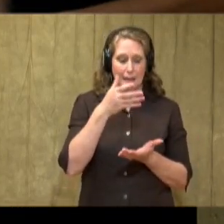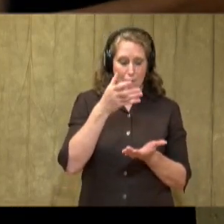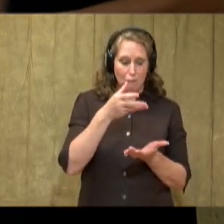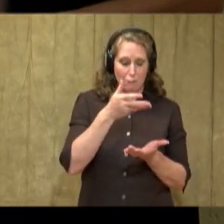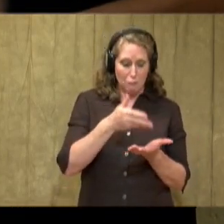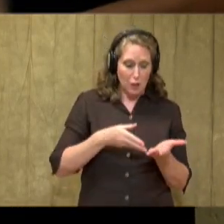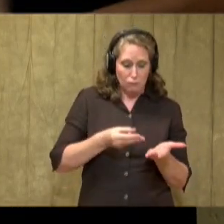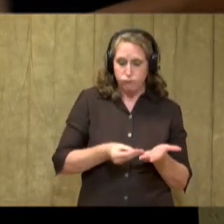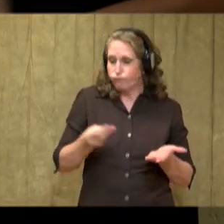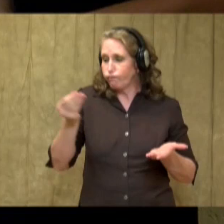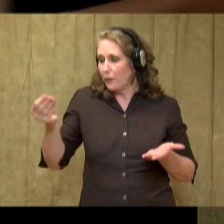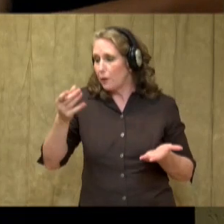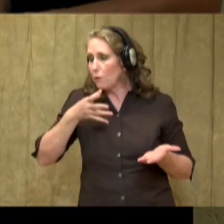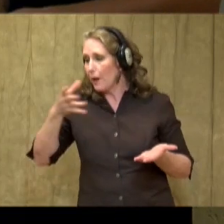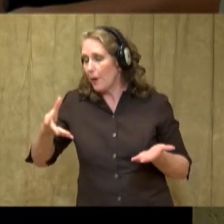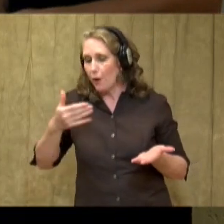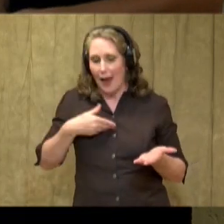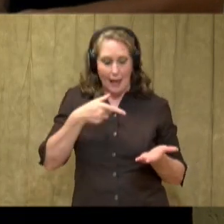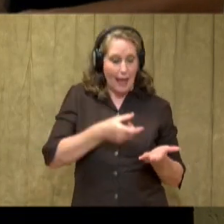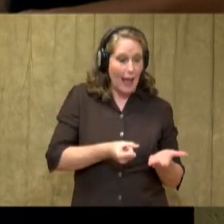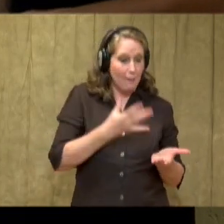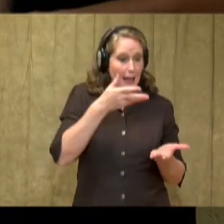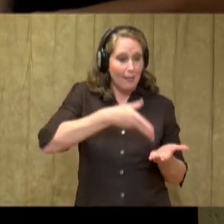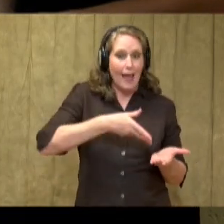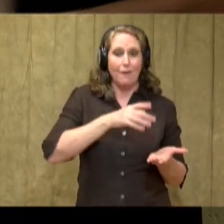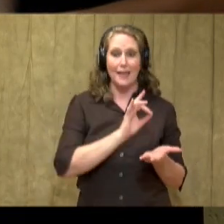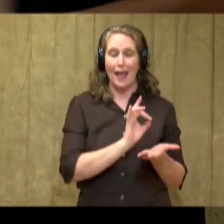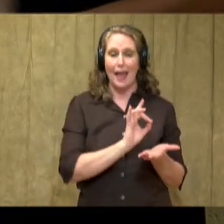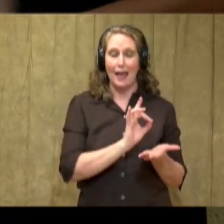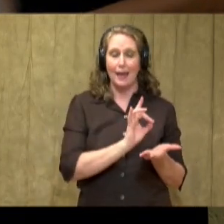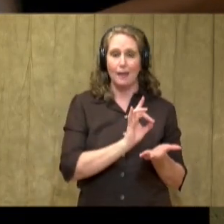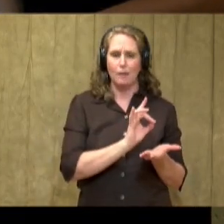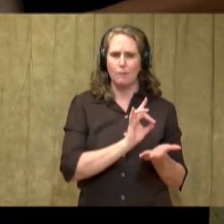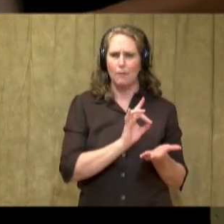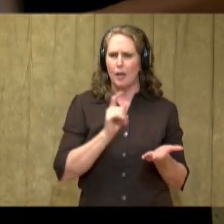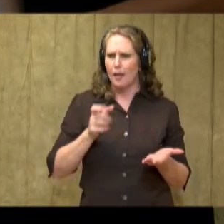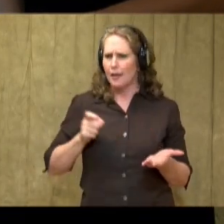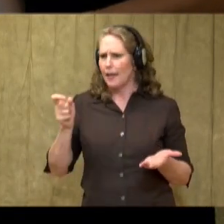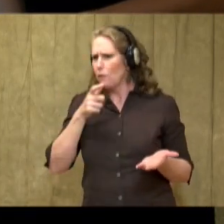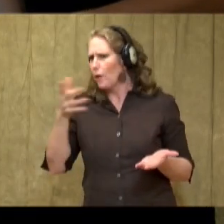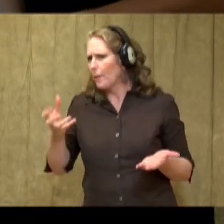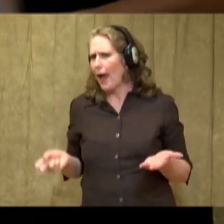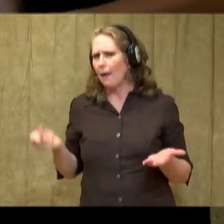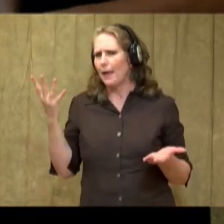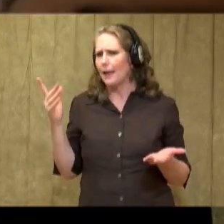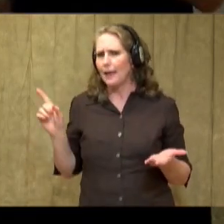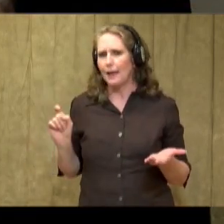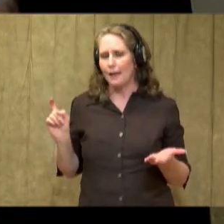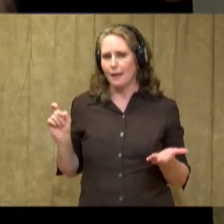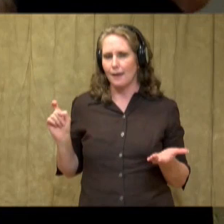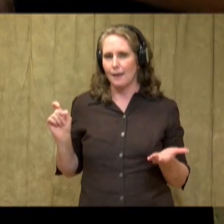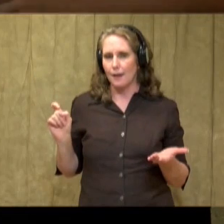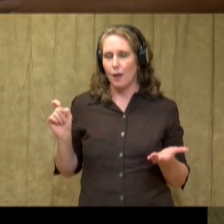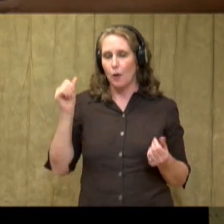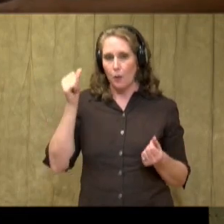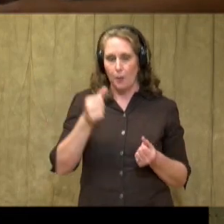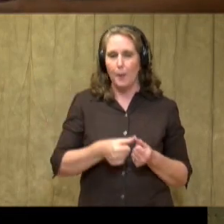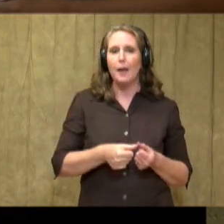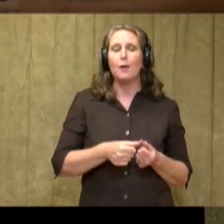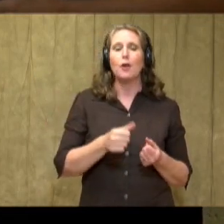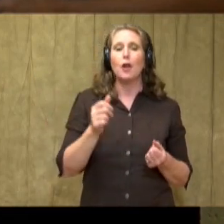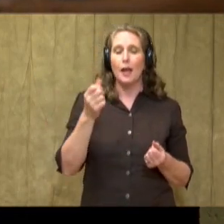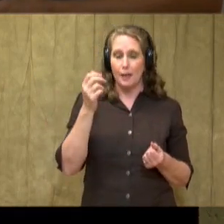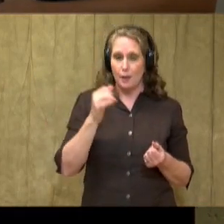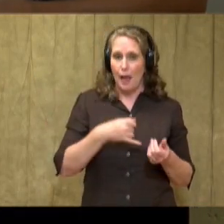Now I have 8 left. How many did I give to my grandmother? Okay, remember to